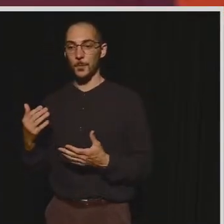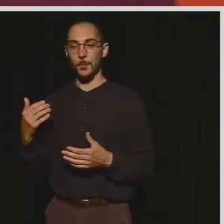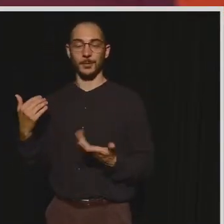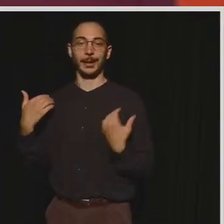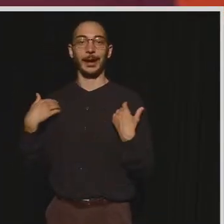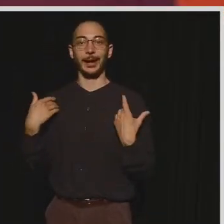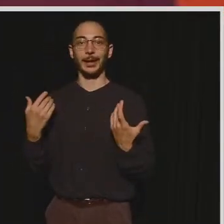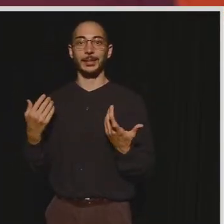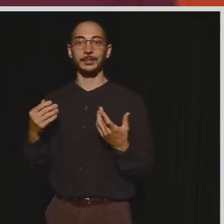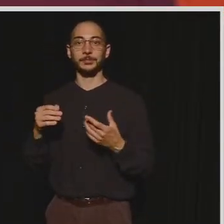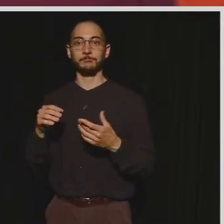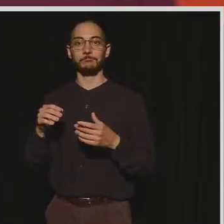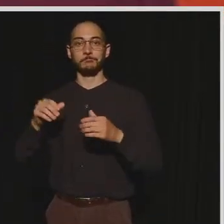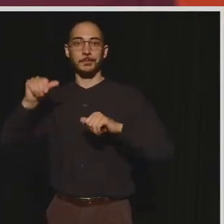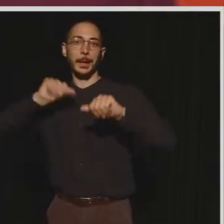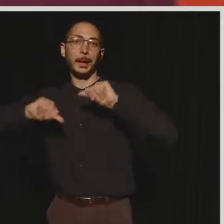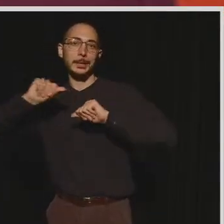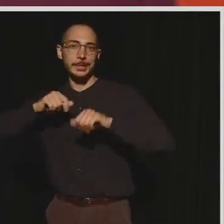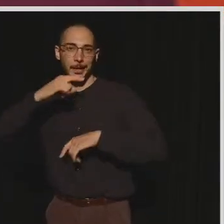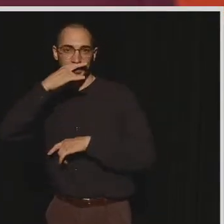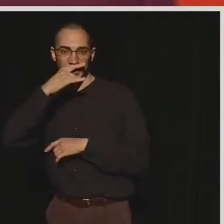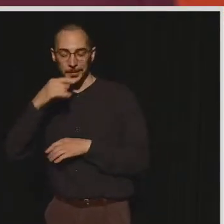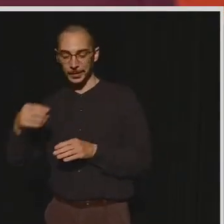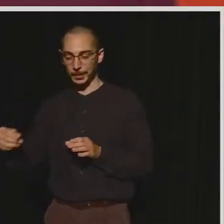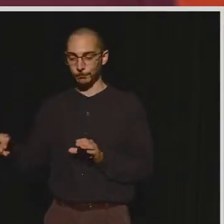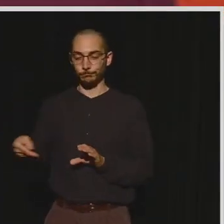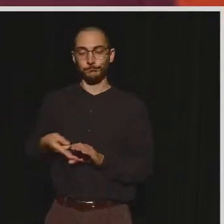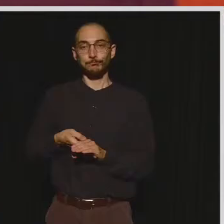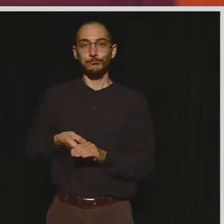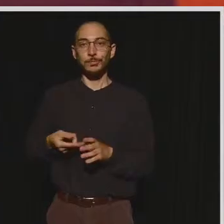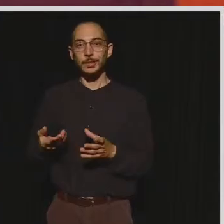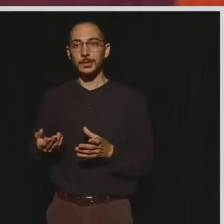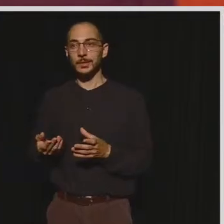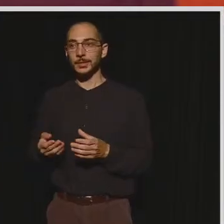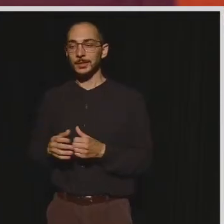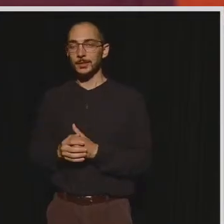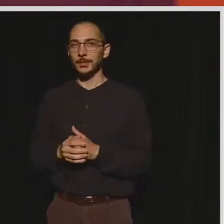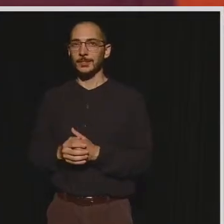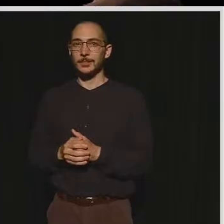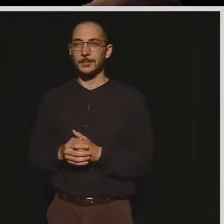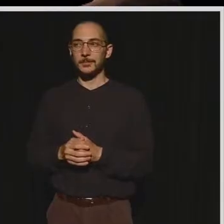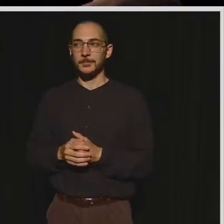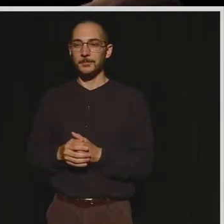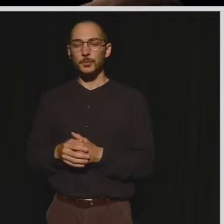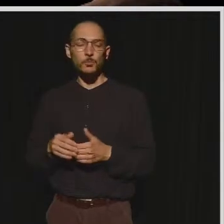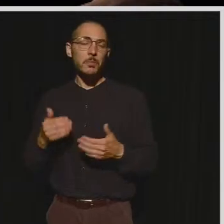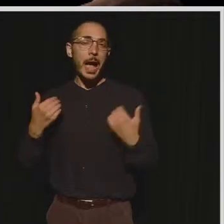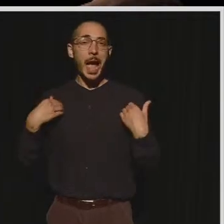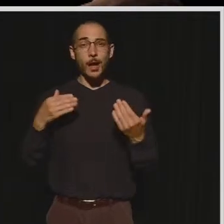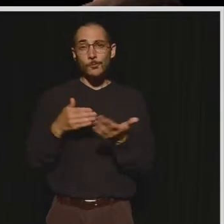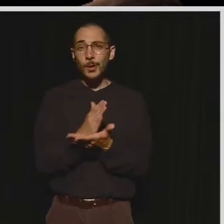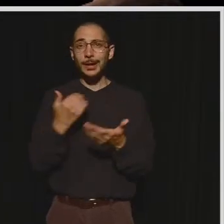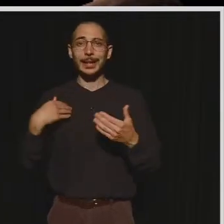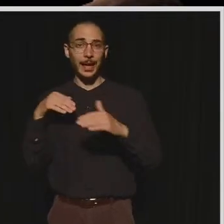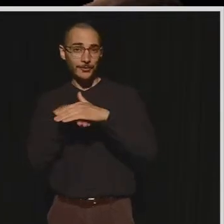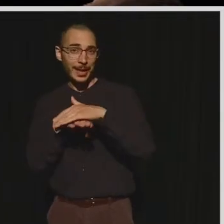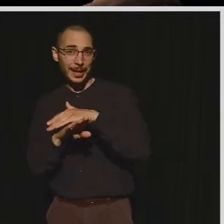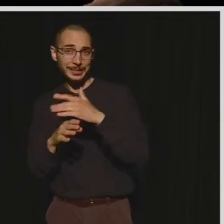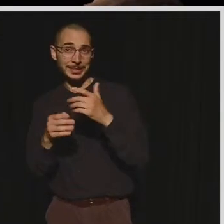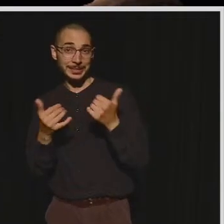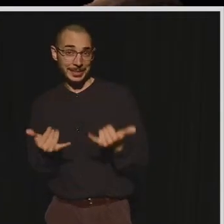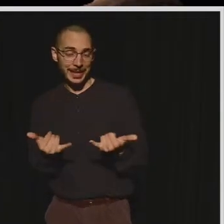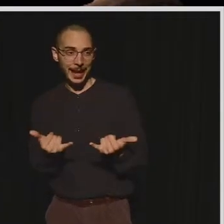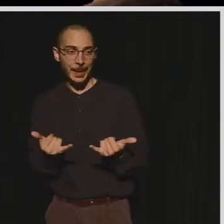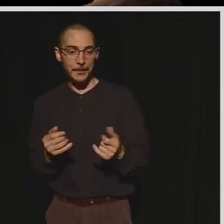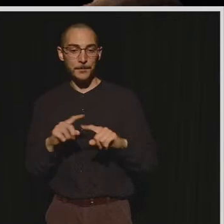to those roots of what do we as queer people need to survive? And in this moment, it looks different than it